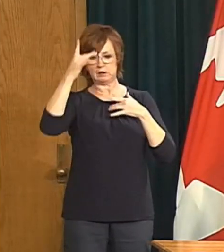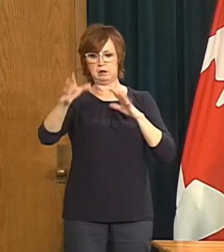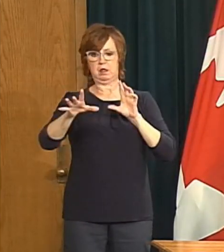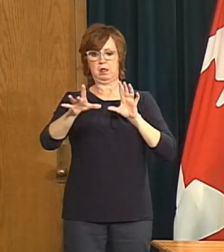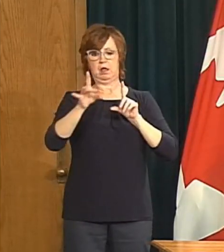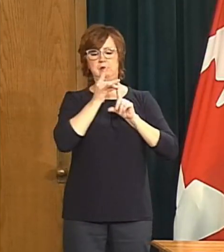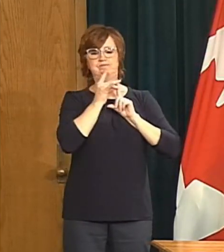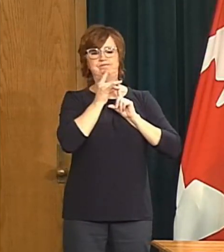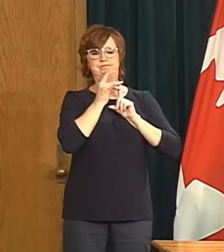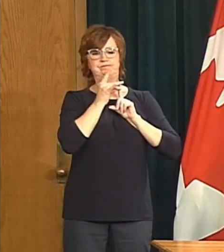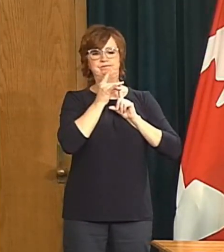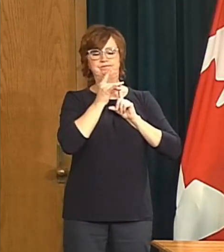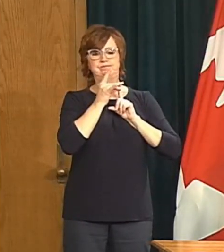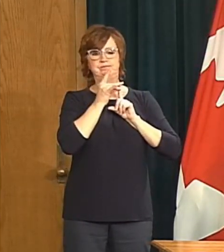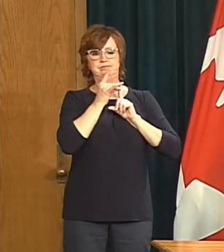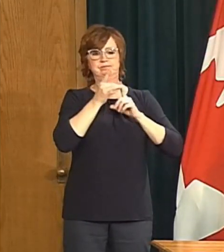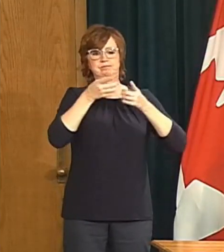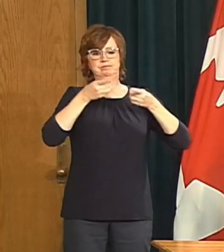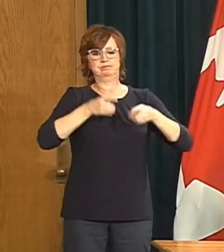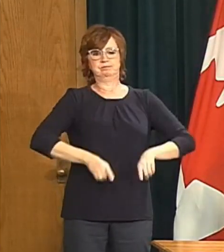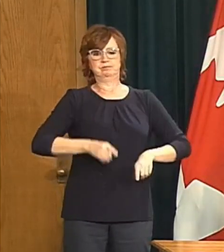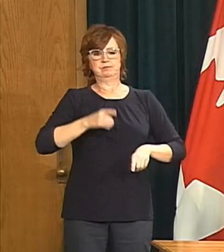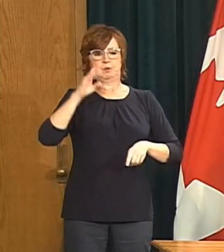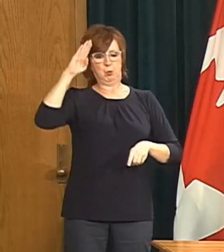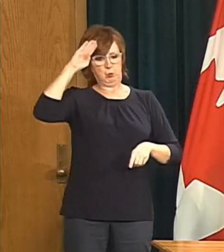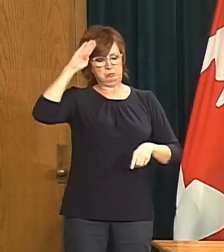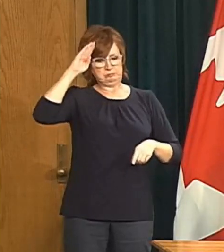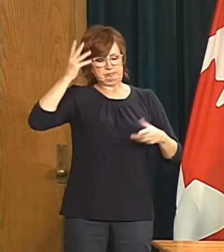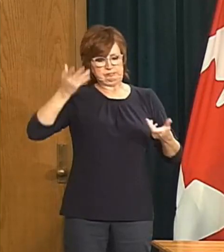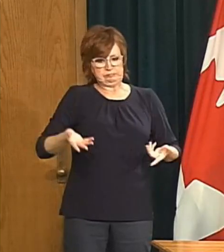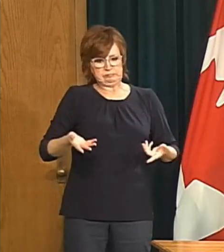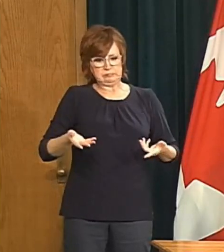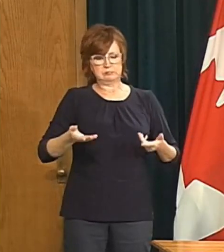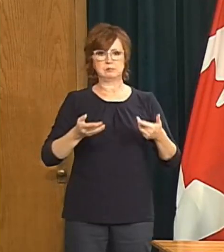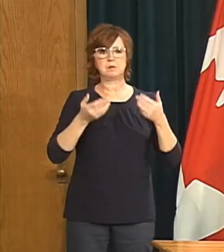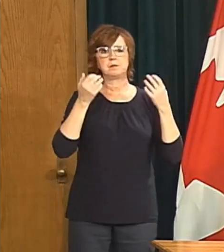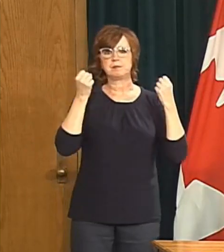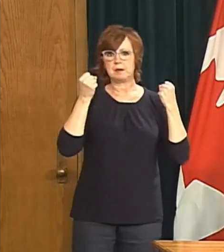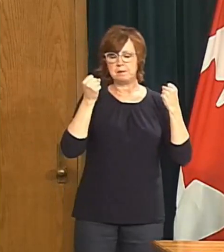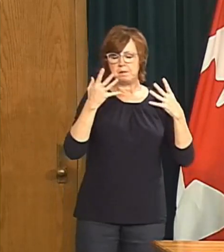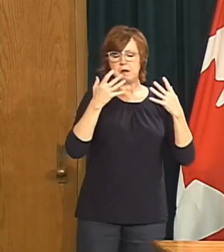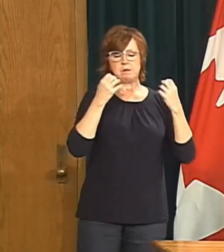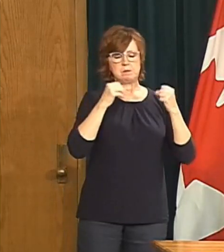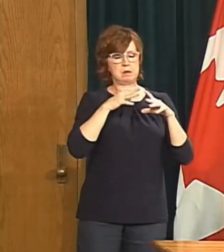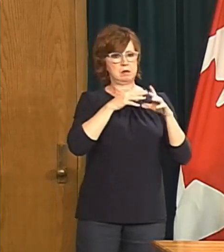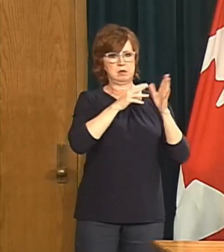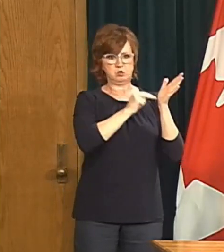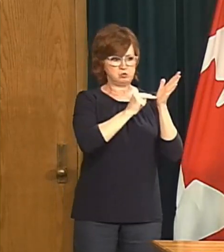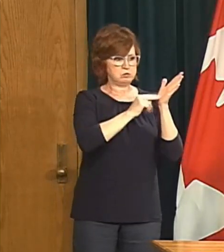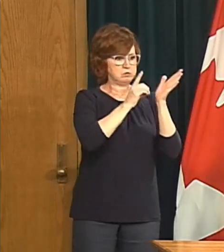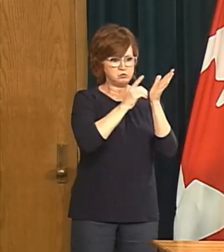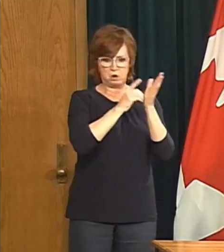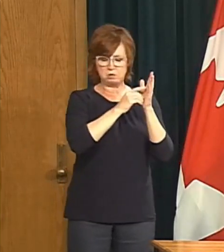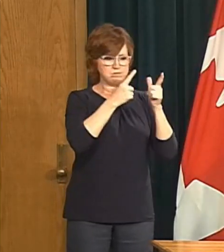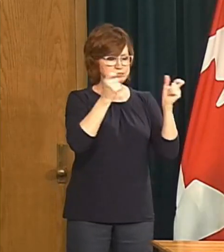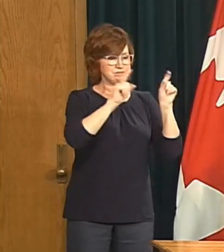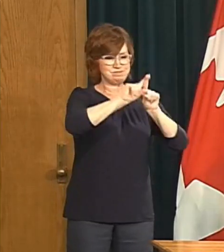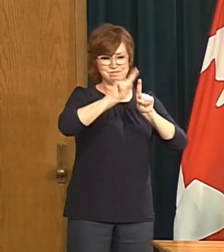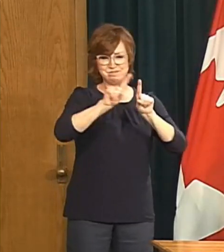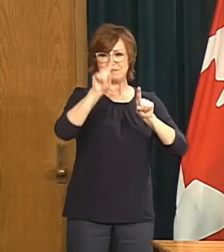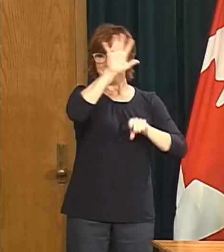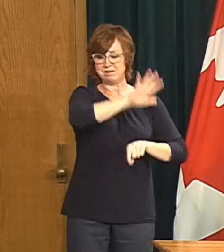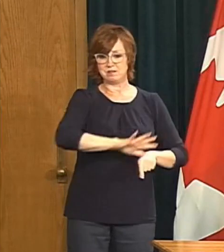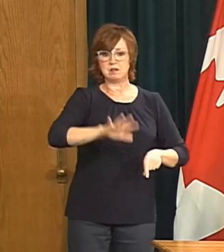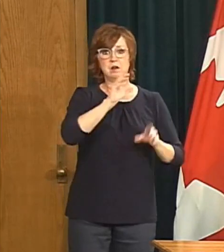and working in many facilities in some cases. So obviously any steps that can mitigate risk